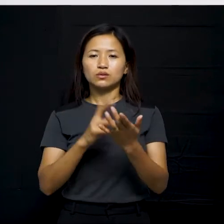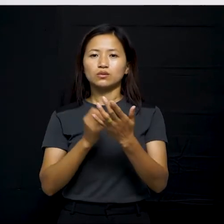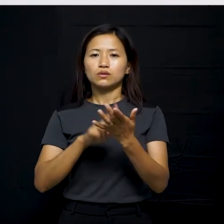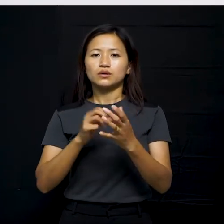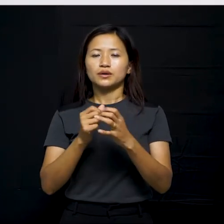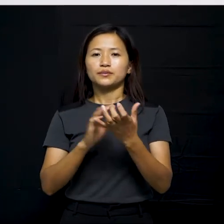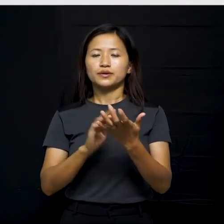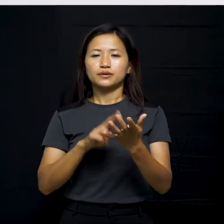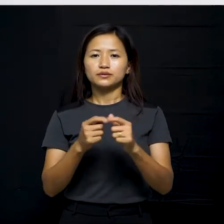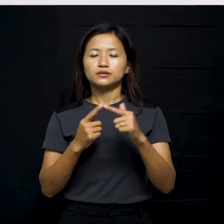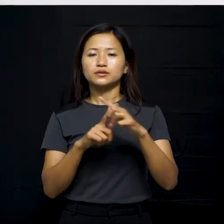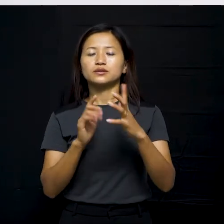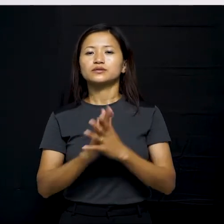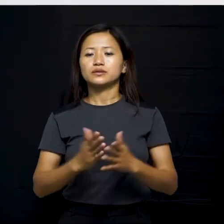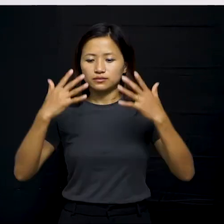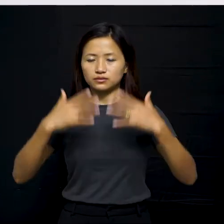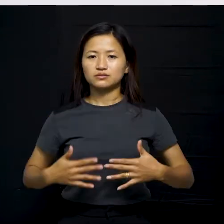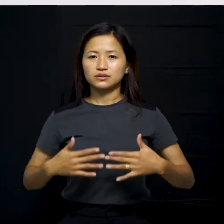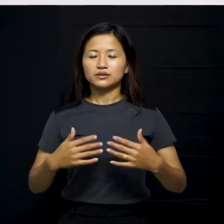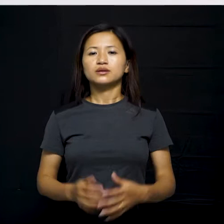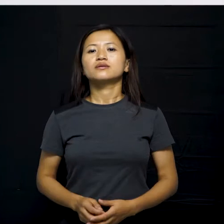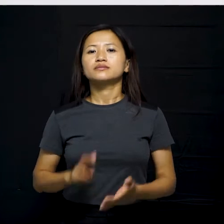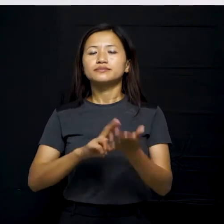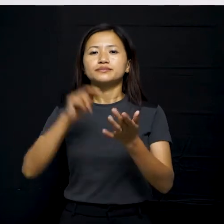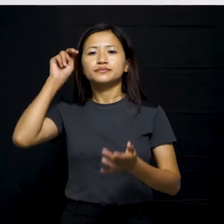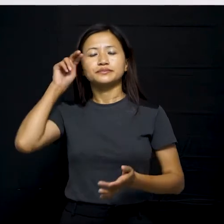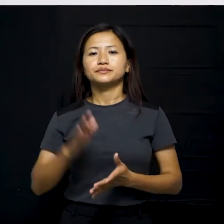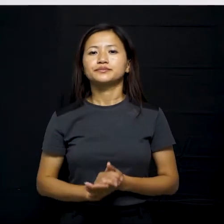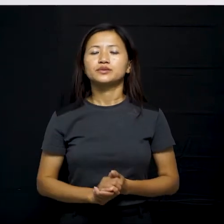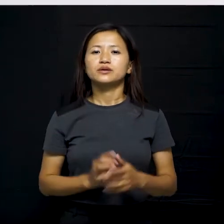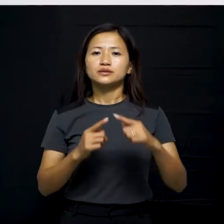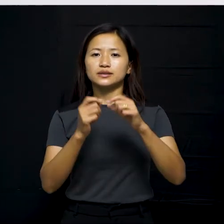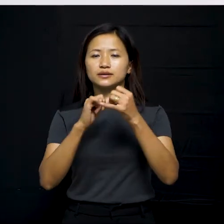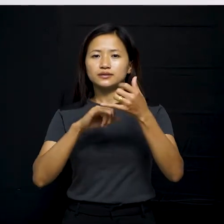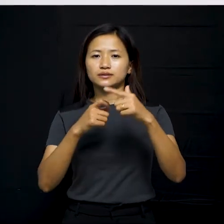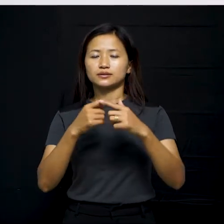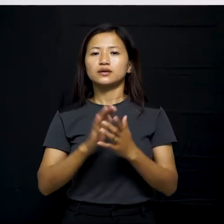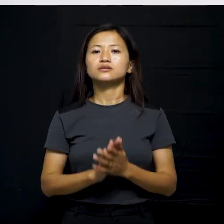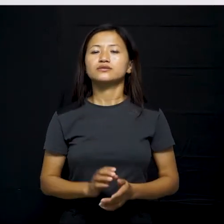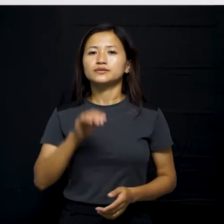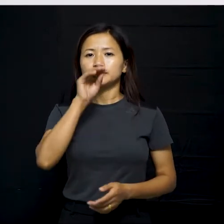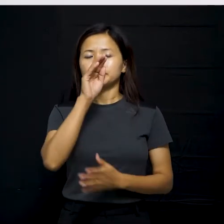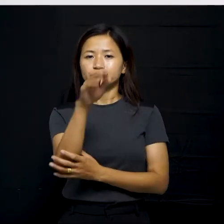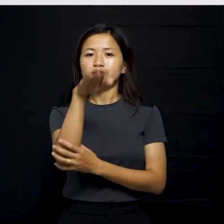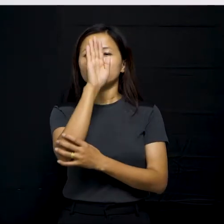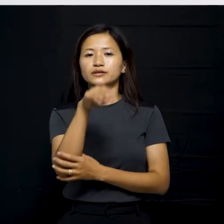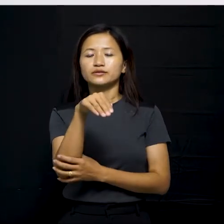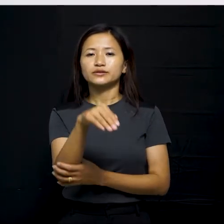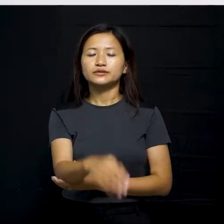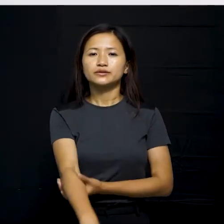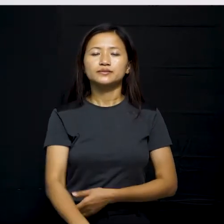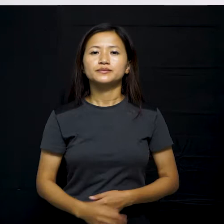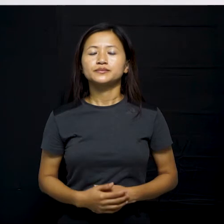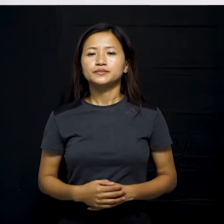in Naga attire. Okay, so this ivory is the tusk of the elephant. So it is the teeth of and the white teeth